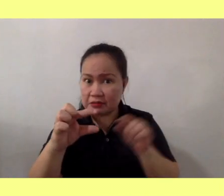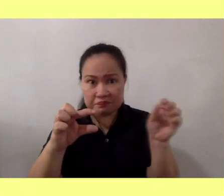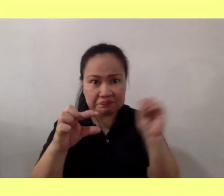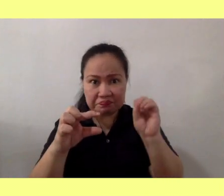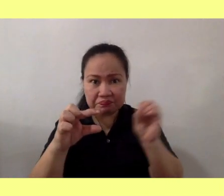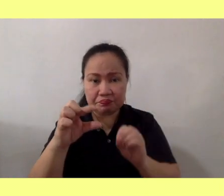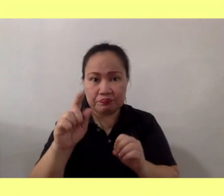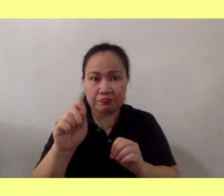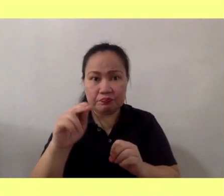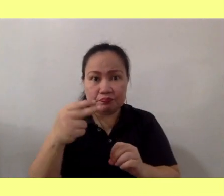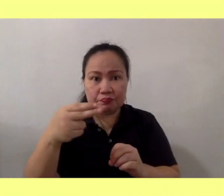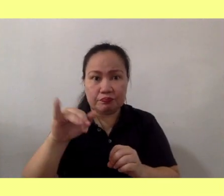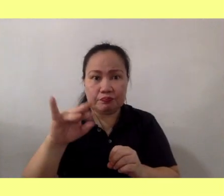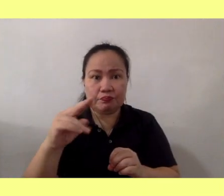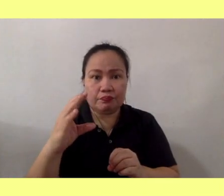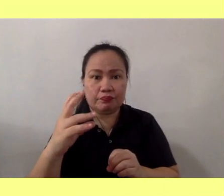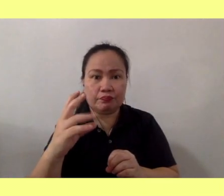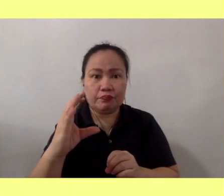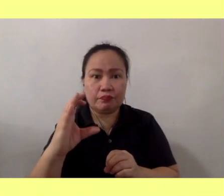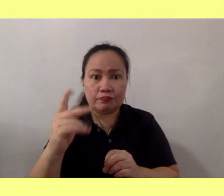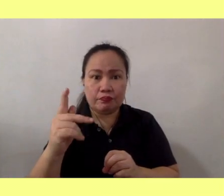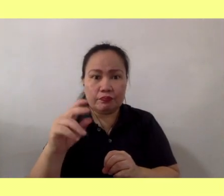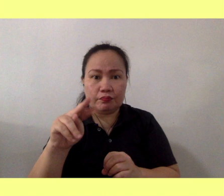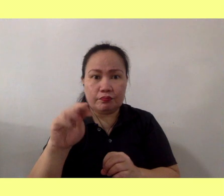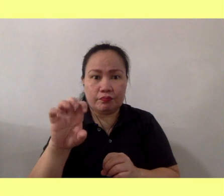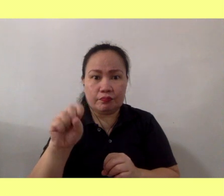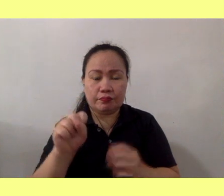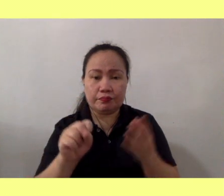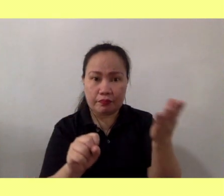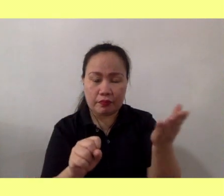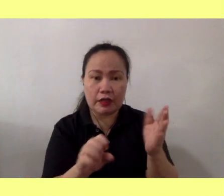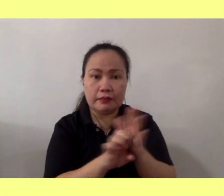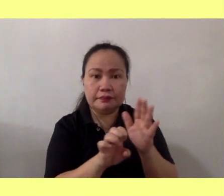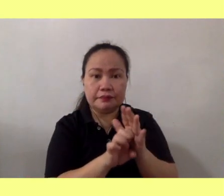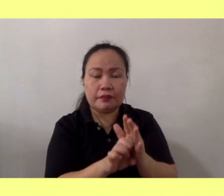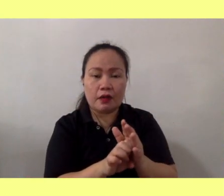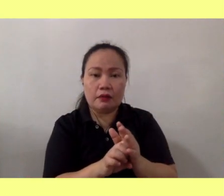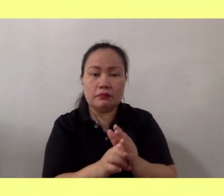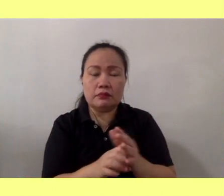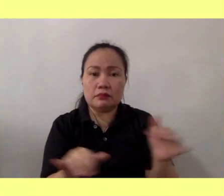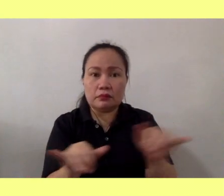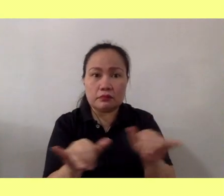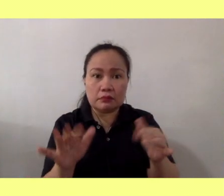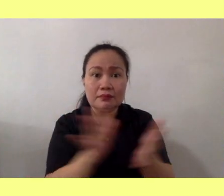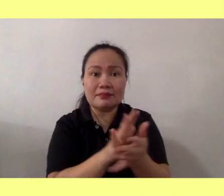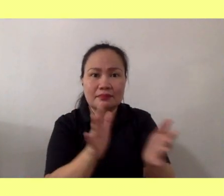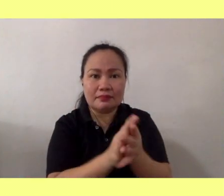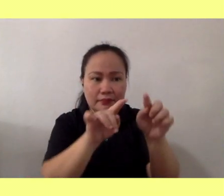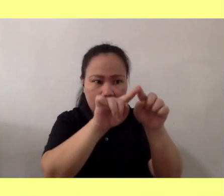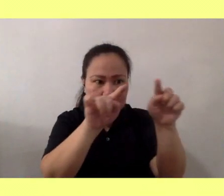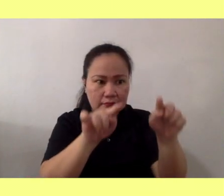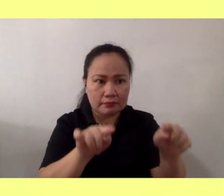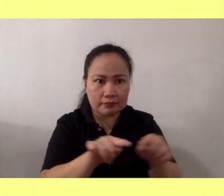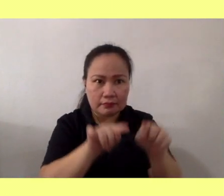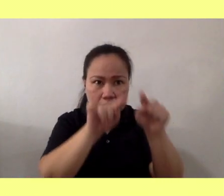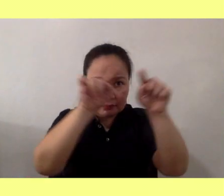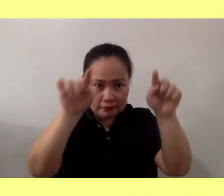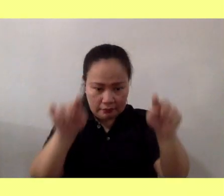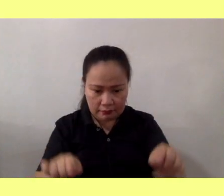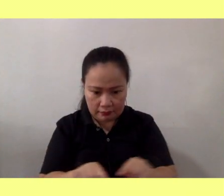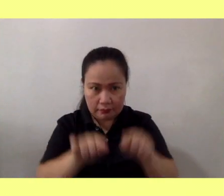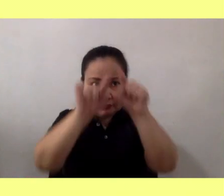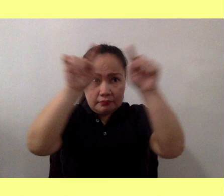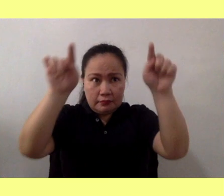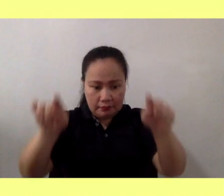let's say this is your plane. Nag-e-extend po yan. Okay? So, it is like a sheet of paper. Ayan